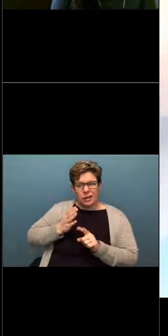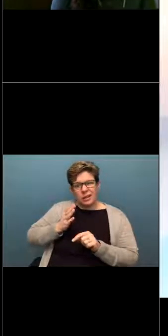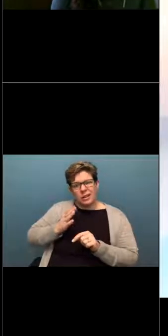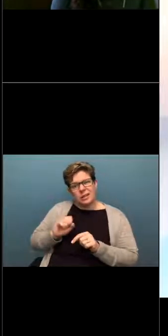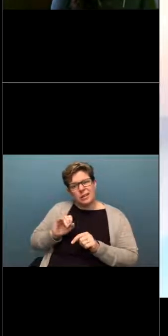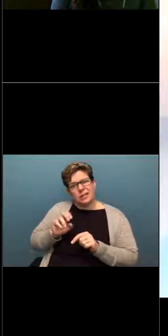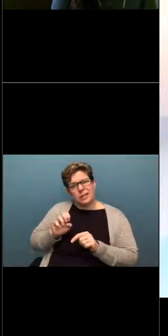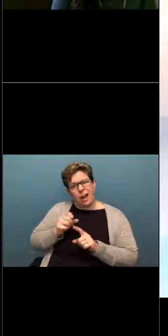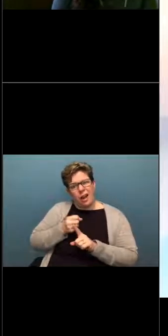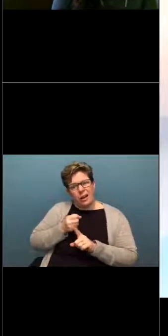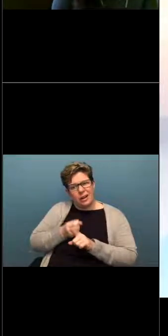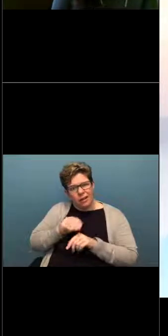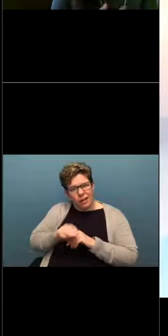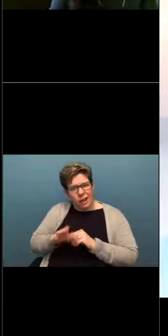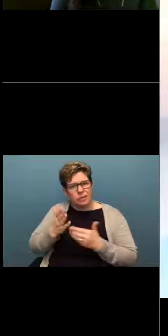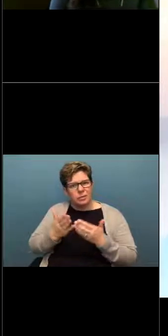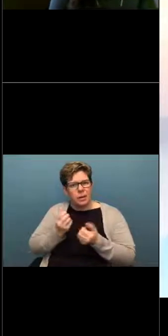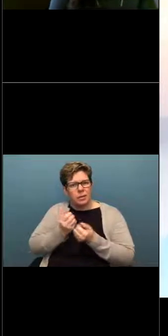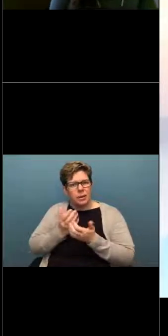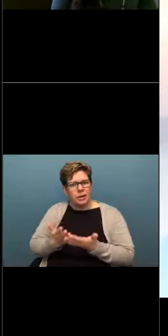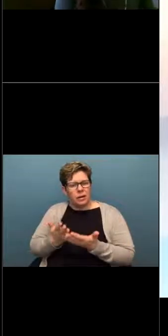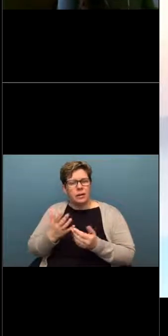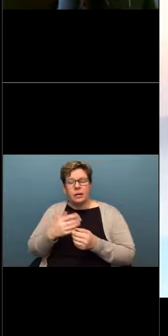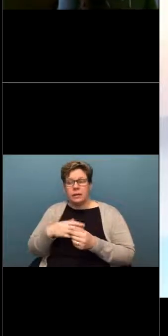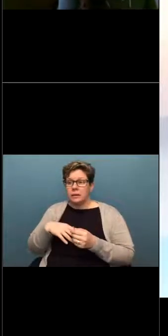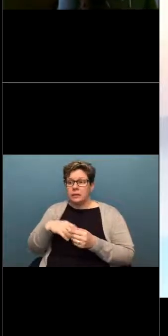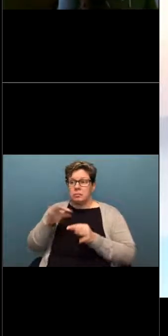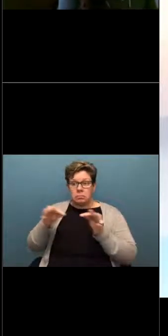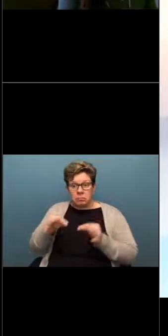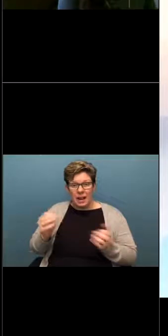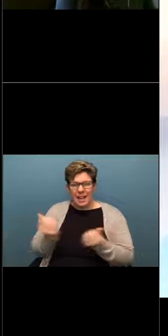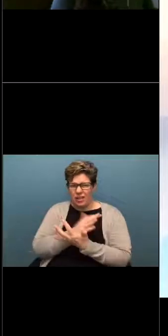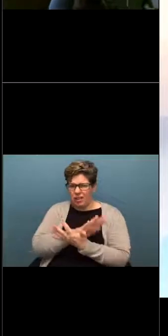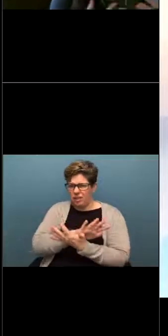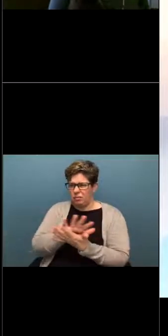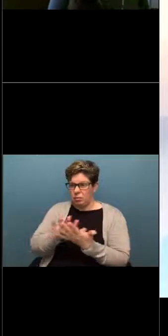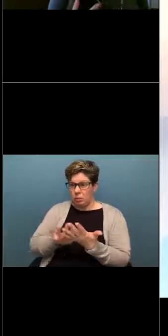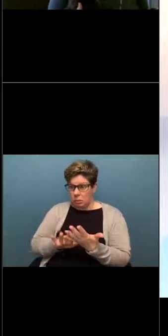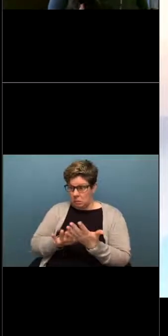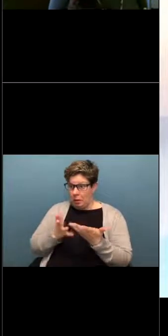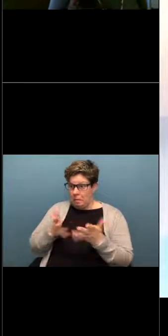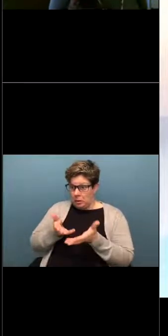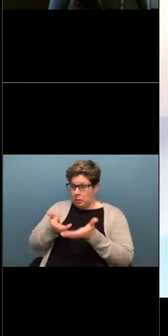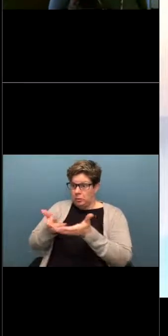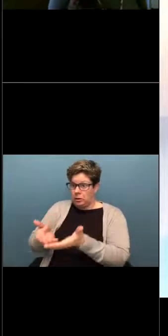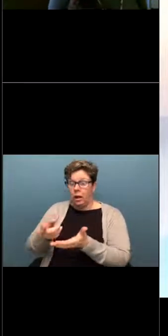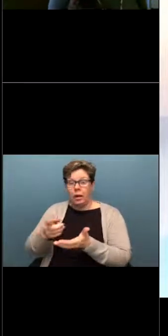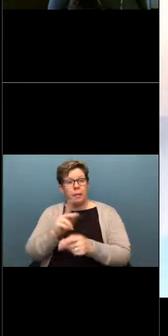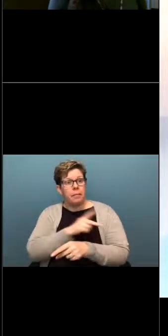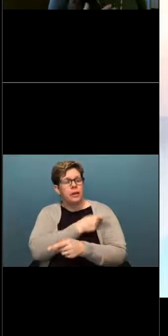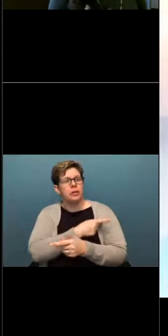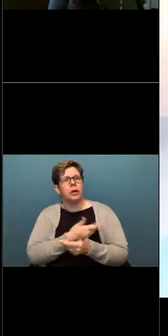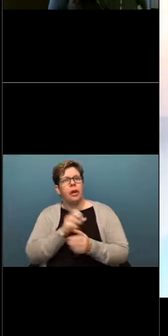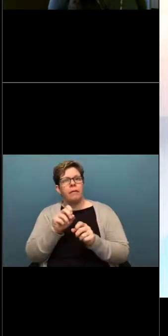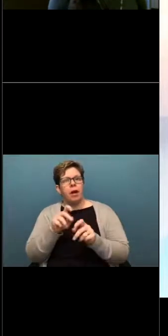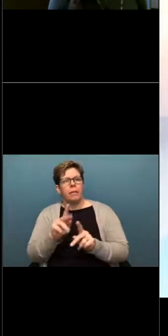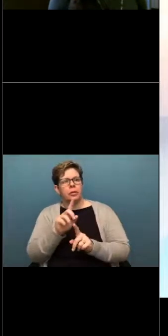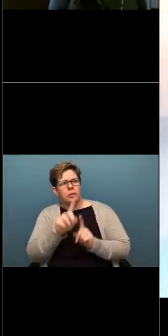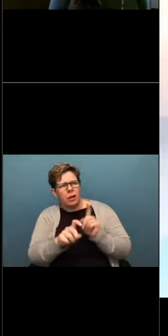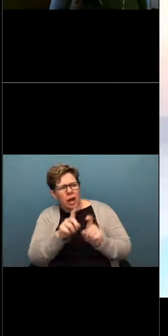may create, and answer any questions or concerns you might have. From there, you really have the information you need to make a